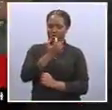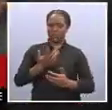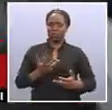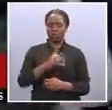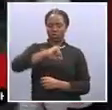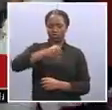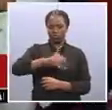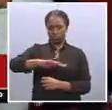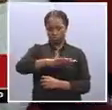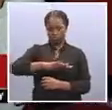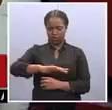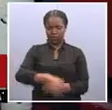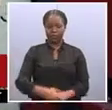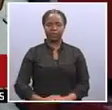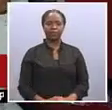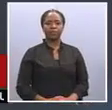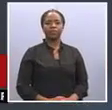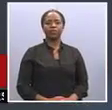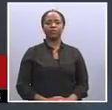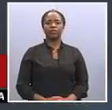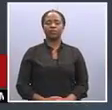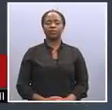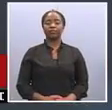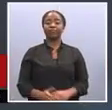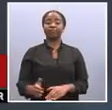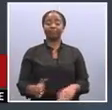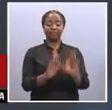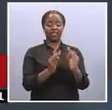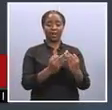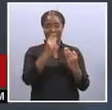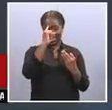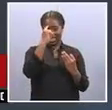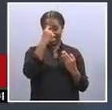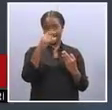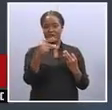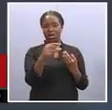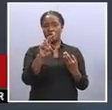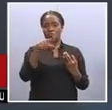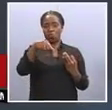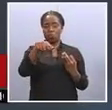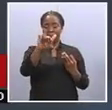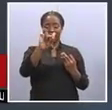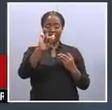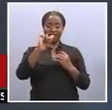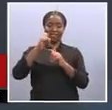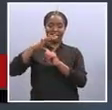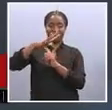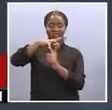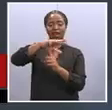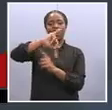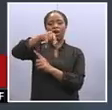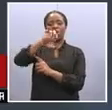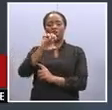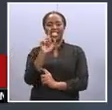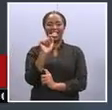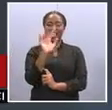Kailihle Kumalo, Johannesburg. The Guptas have 5 days to return the jet they leased from Canadian state-owned